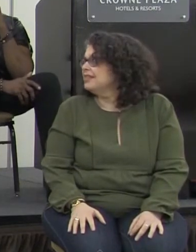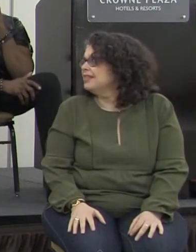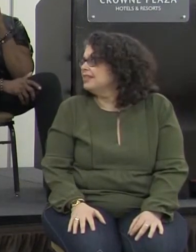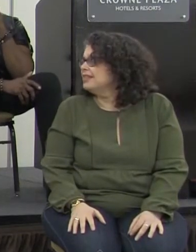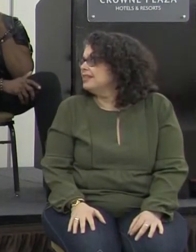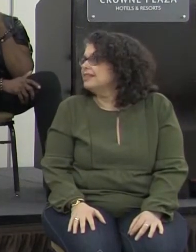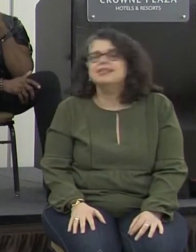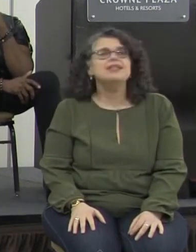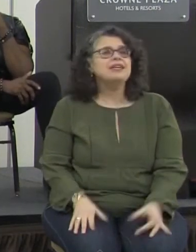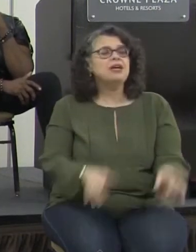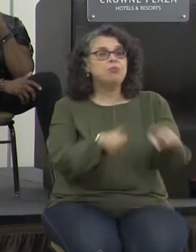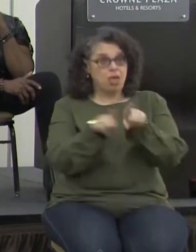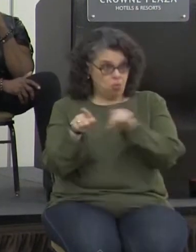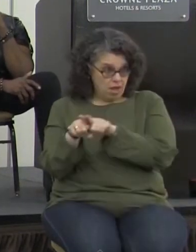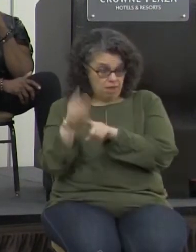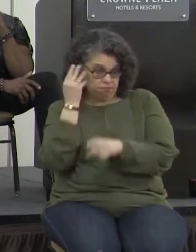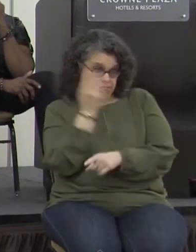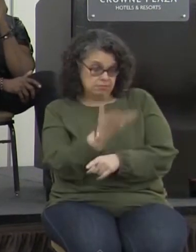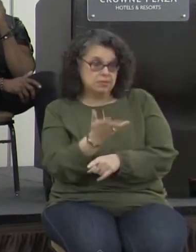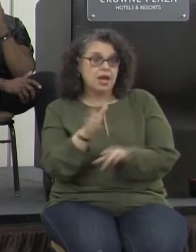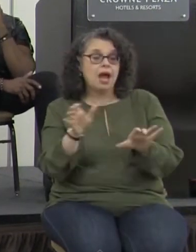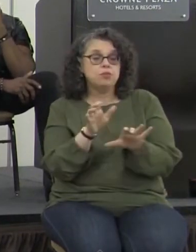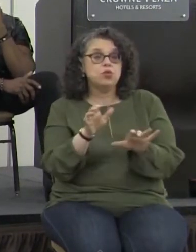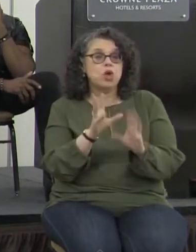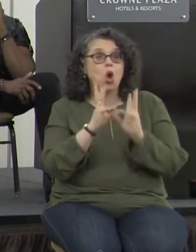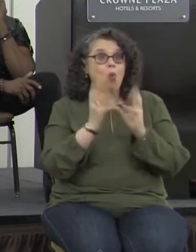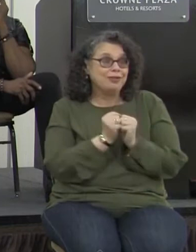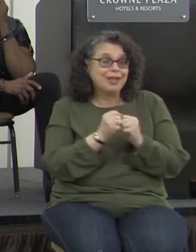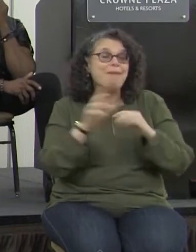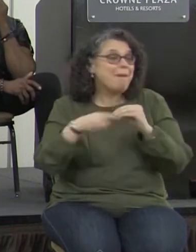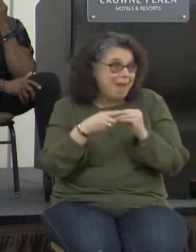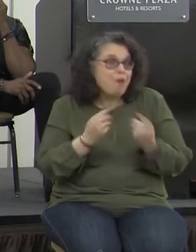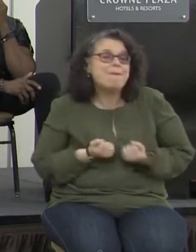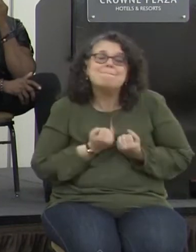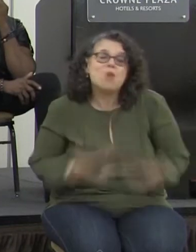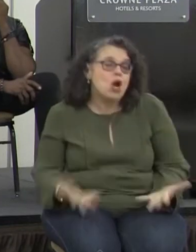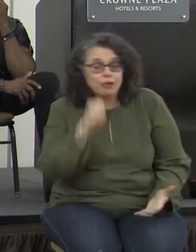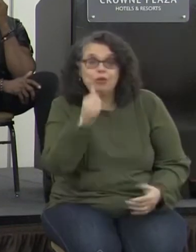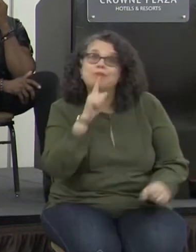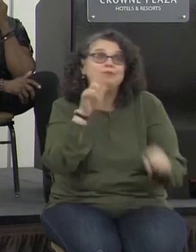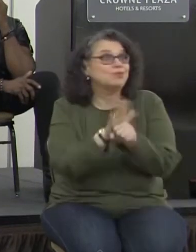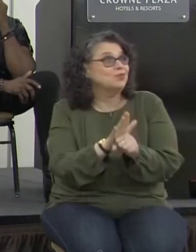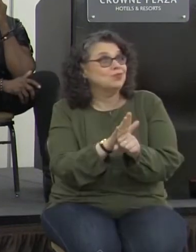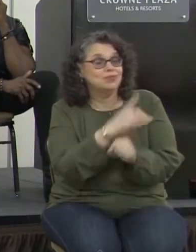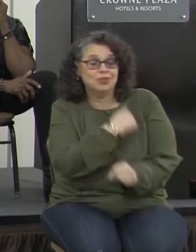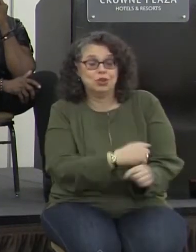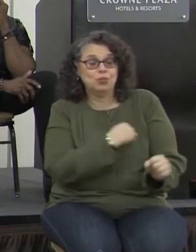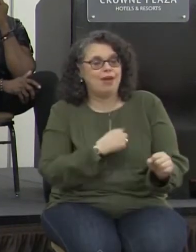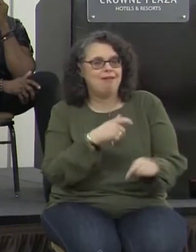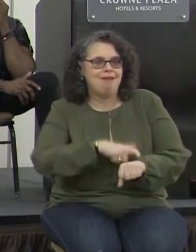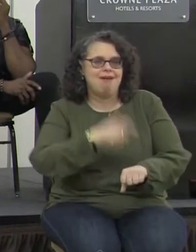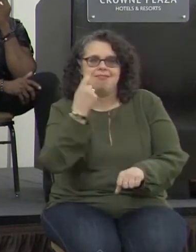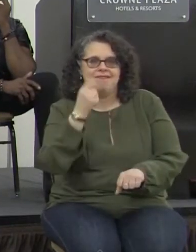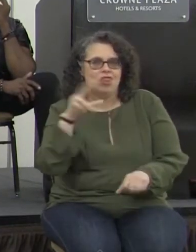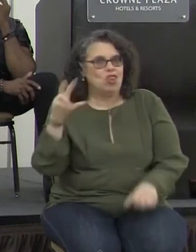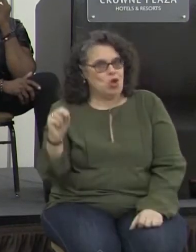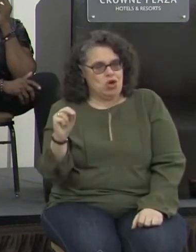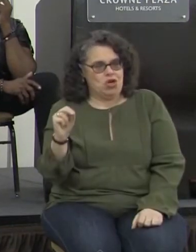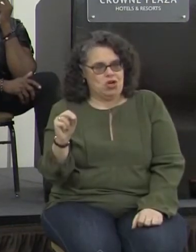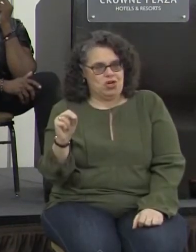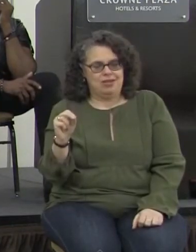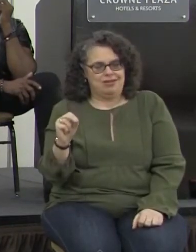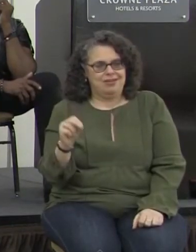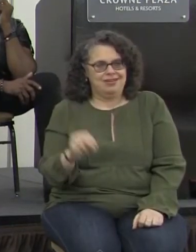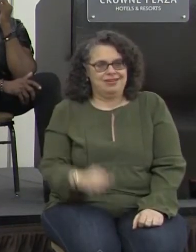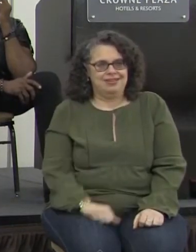and by the way, I'm doing a workshop on burnout tomorrow, I swear, at 11:30. So I am